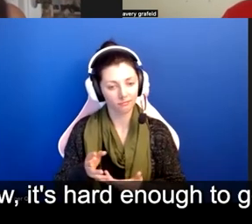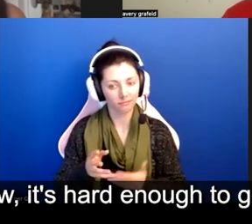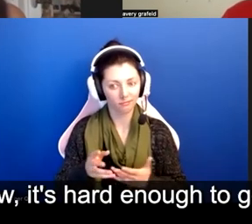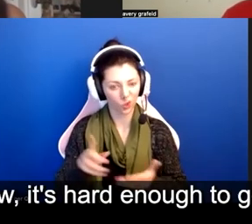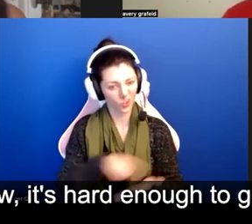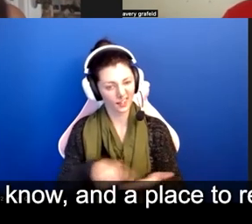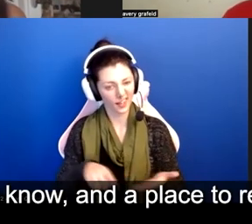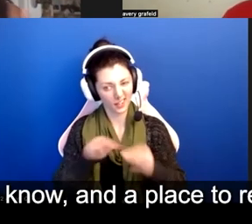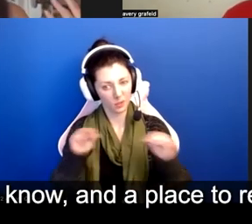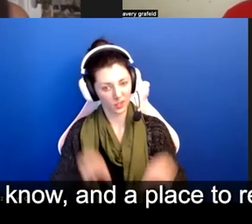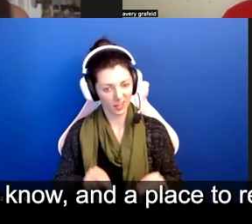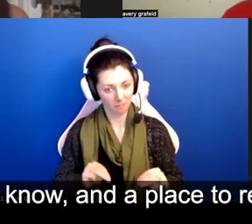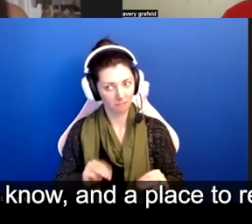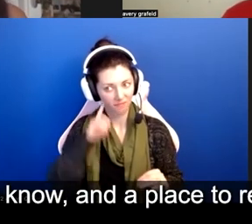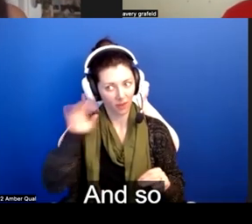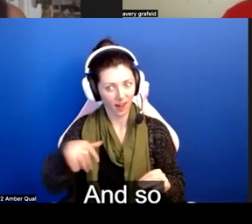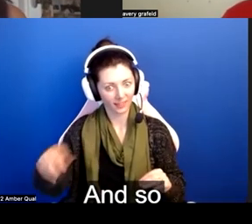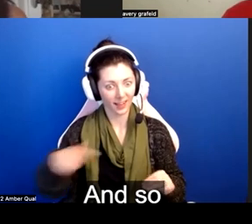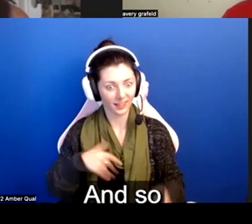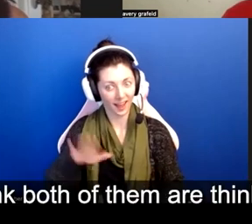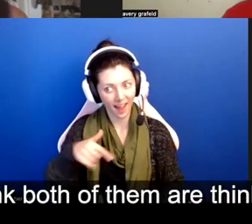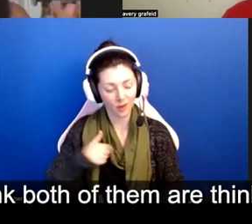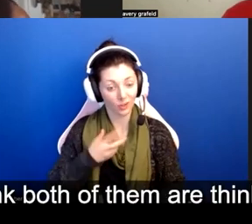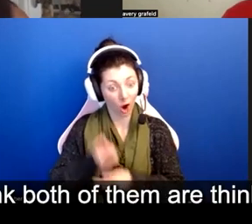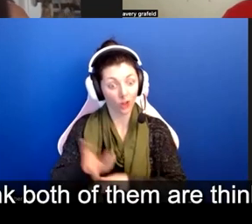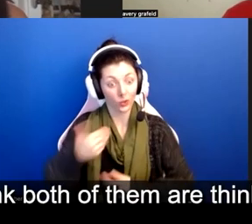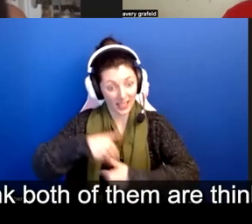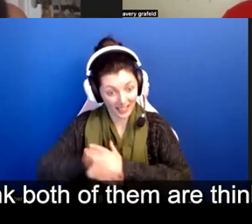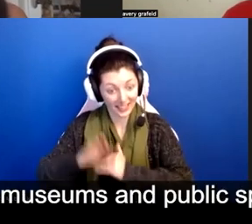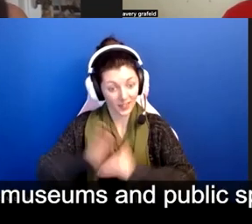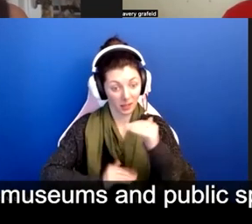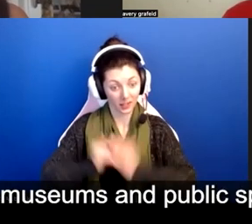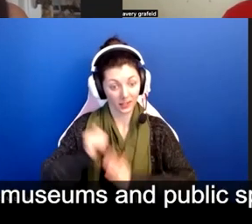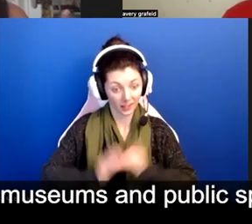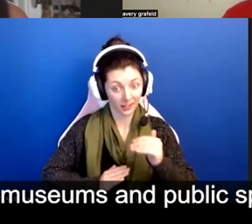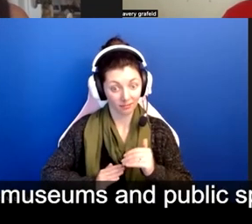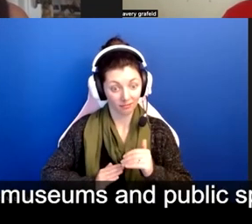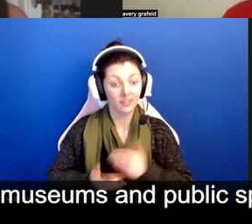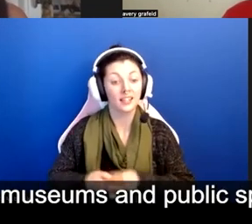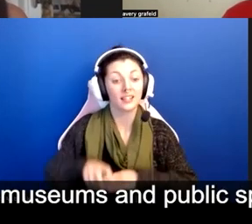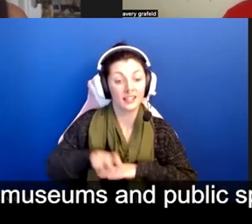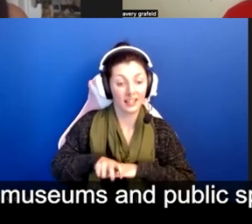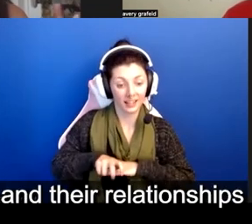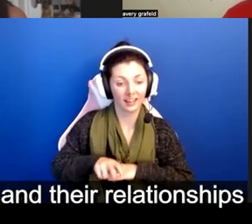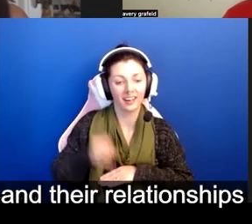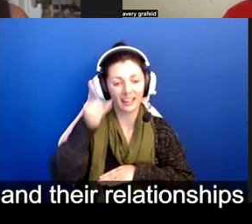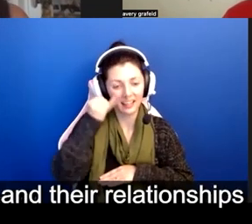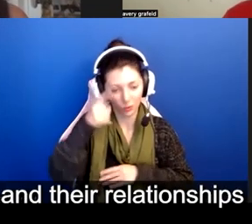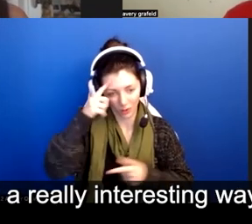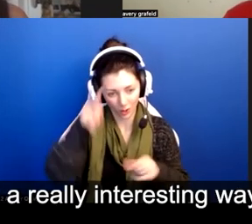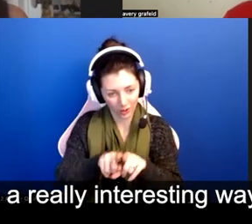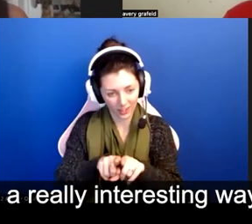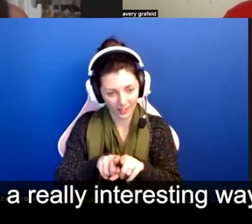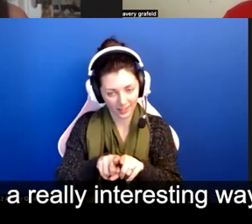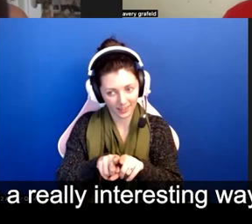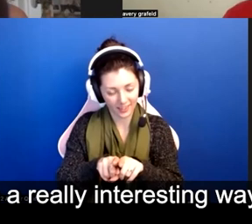here, you know, in a place to rest. And so I think both of them are thinking about museums and public spaces and their relationships